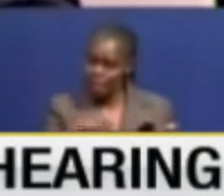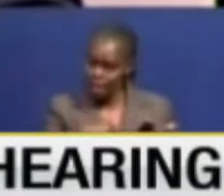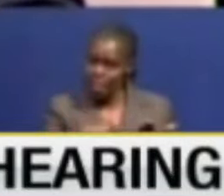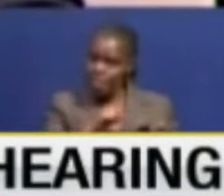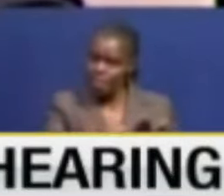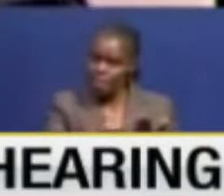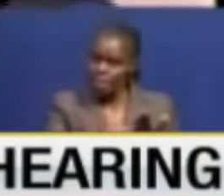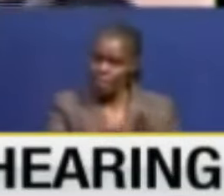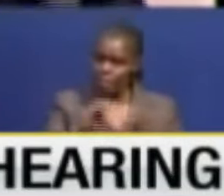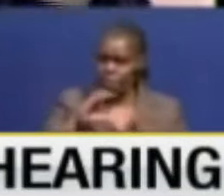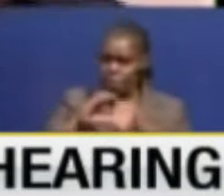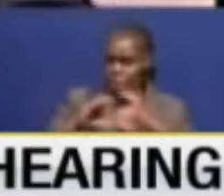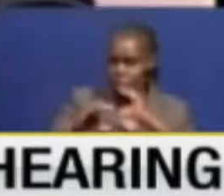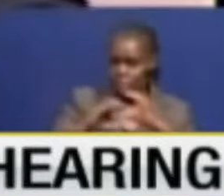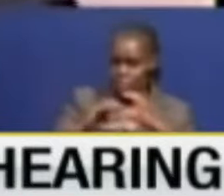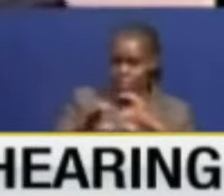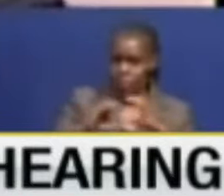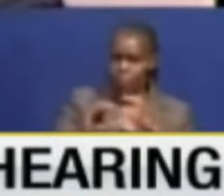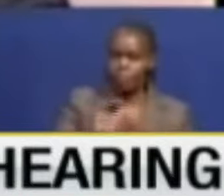When